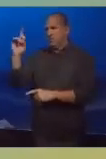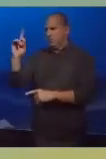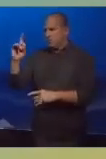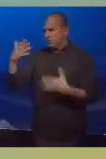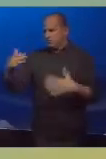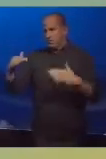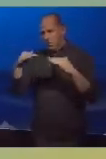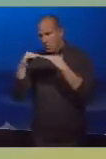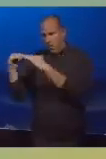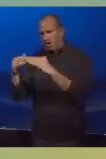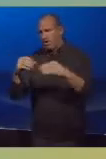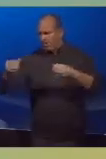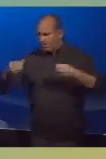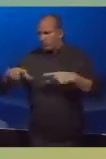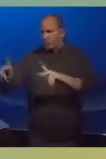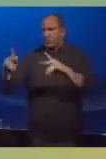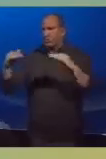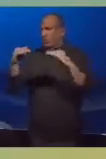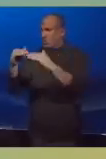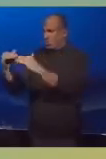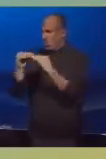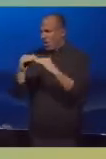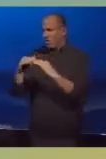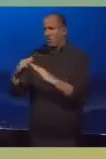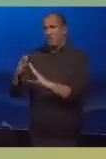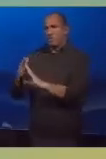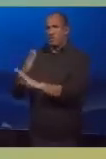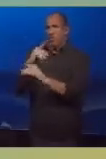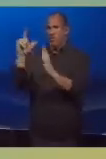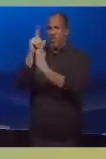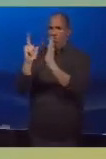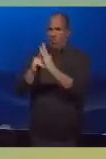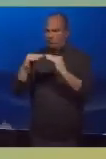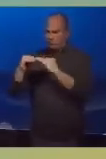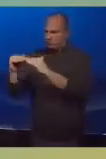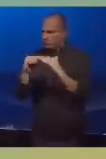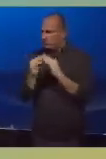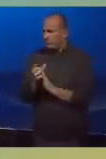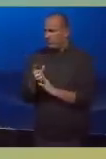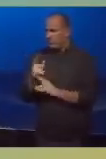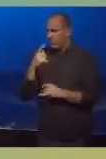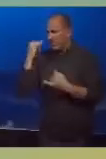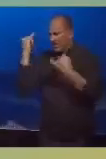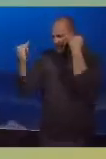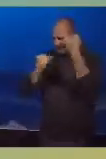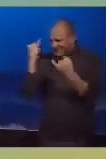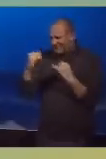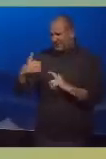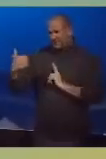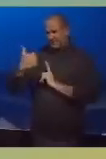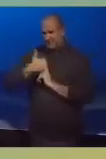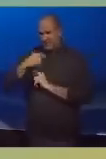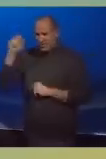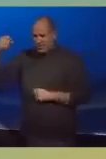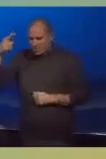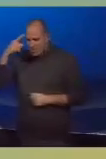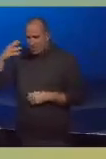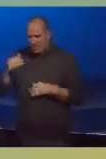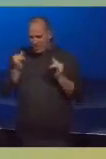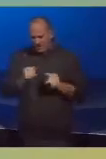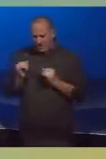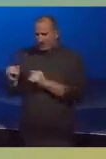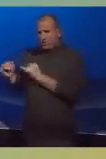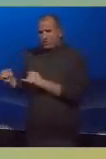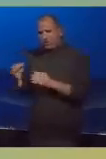opportunity and equality before the law, built on the ideals of self-government and individual